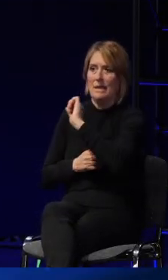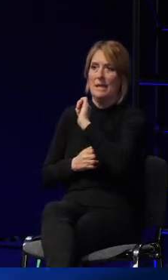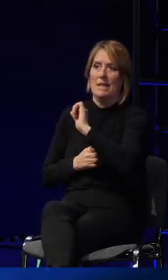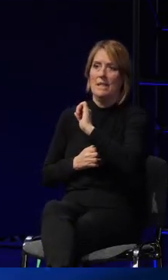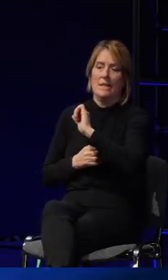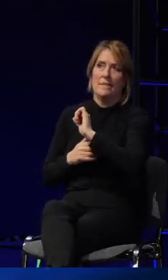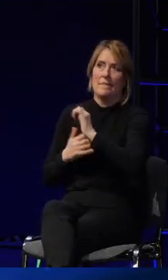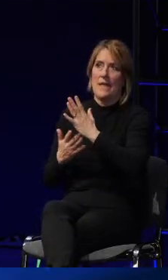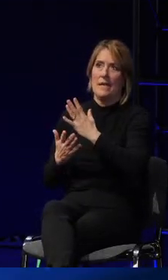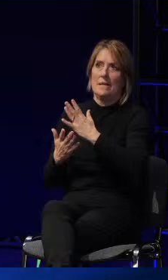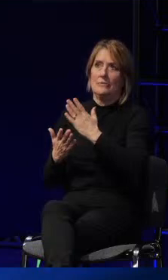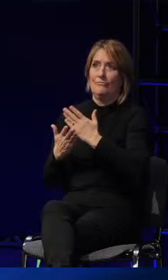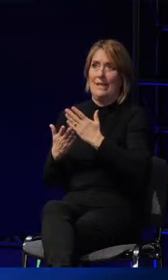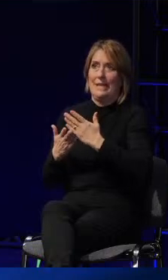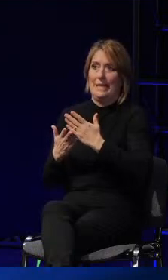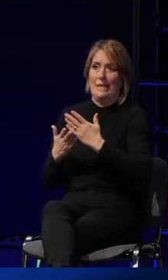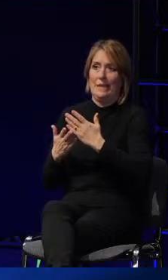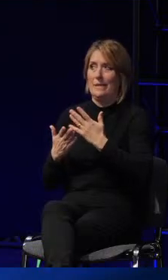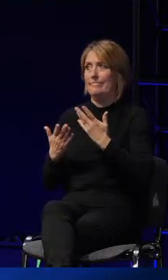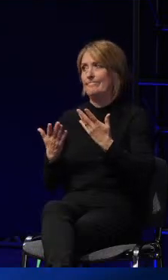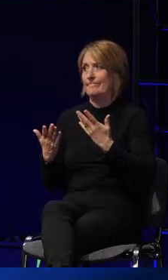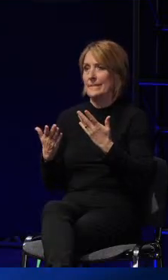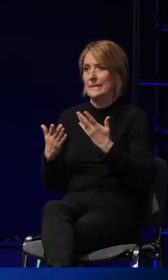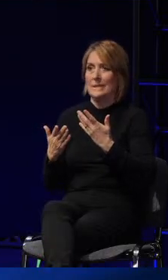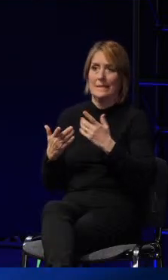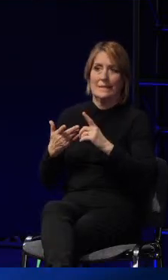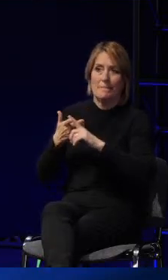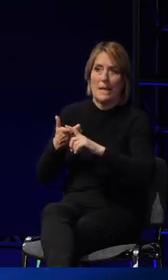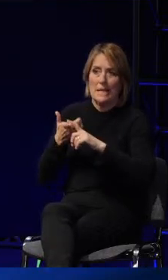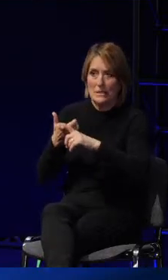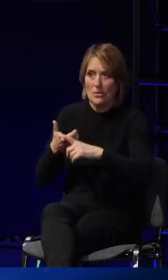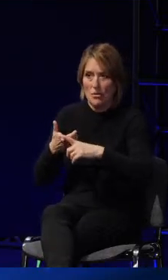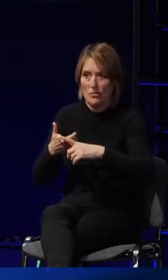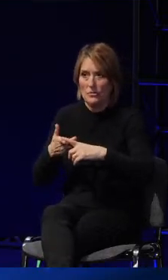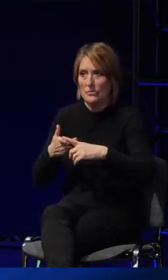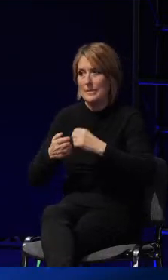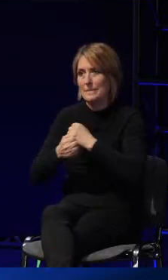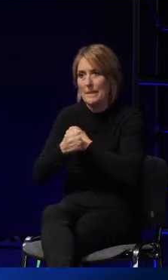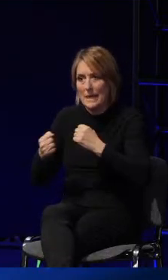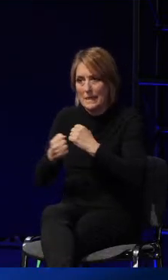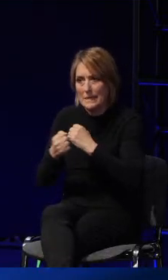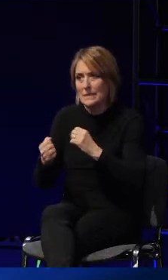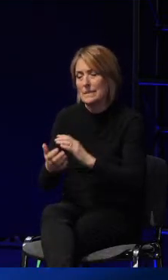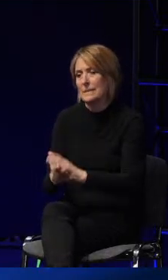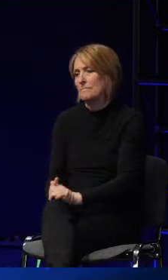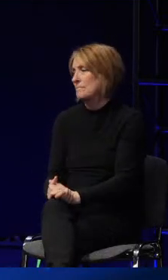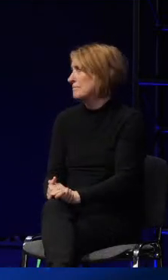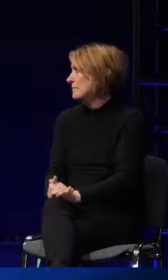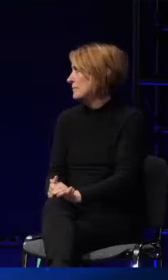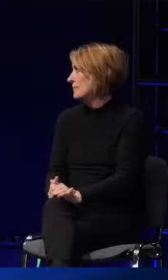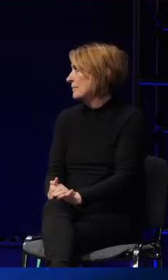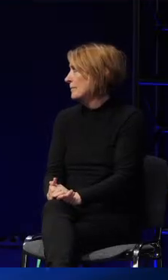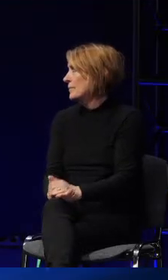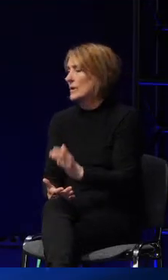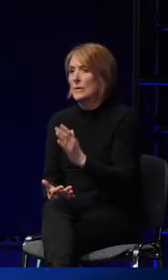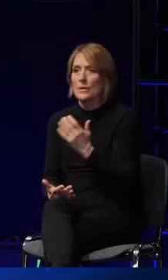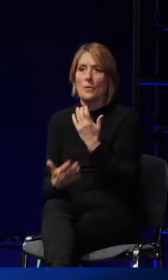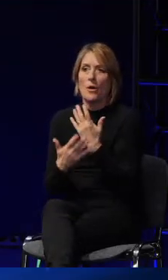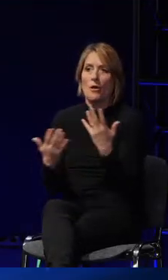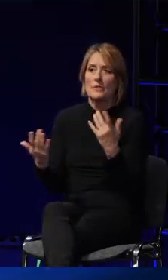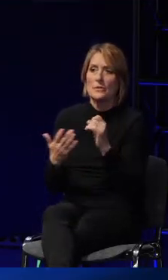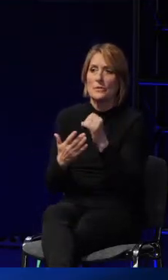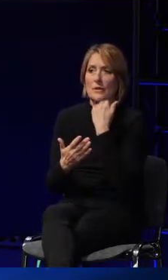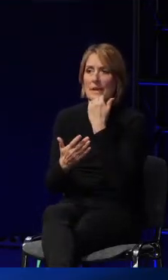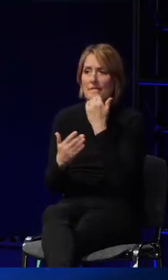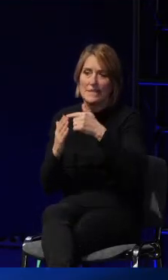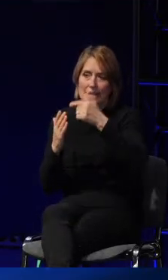sort of fighting for spaces in there, like when it comes to LED tape in sets, like every art department ever always leaves you not enough depth, and so